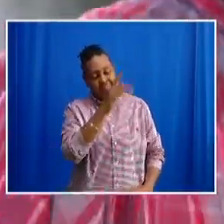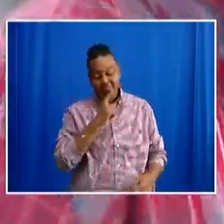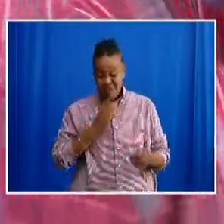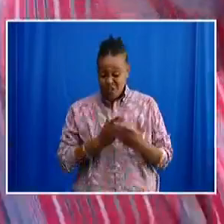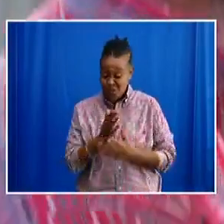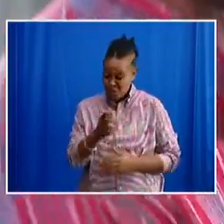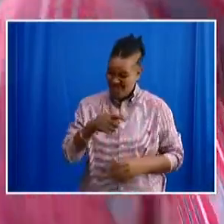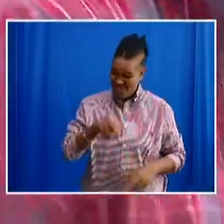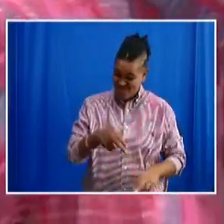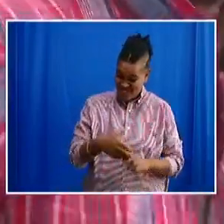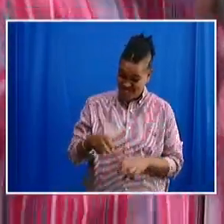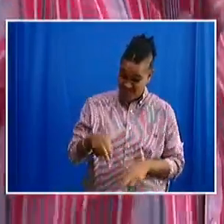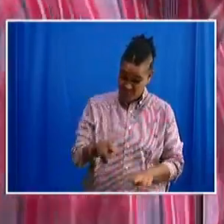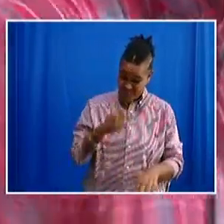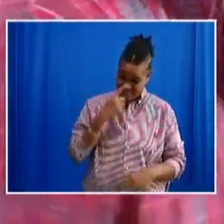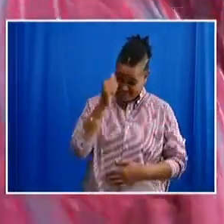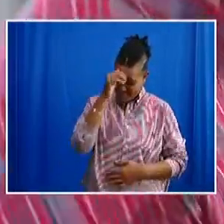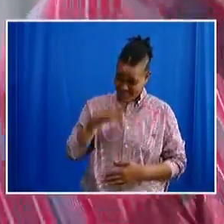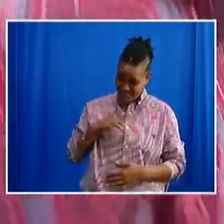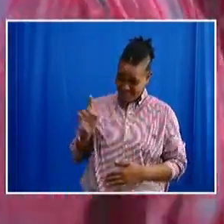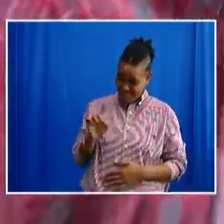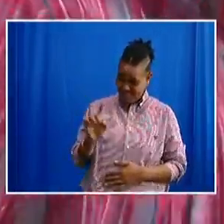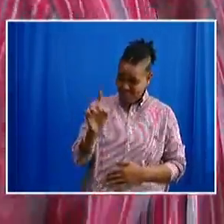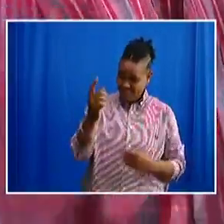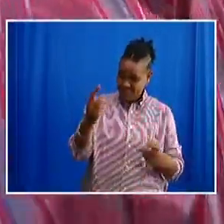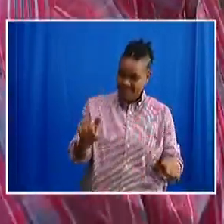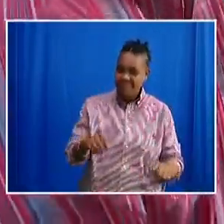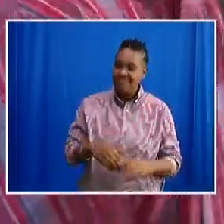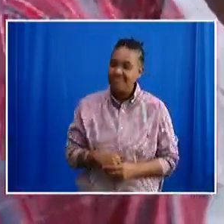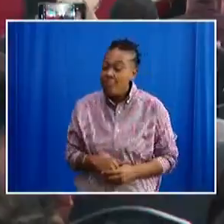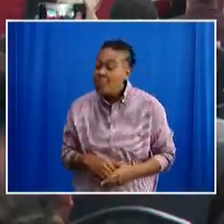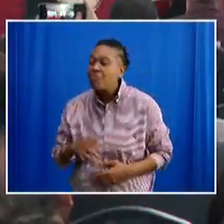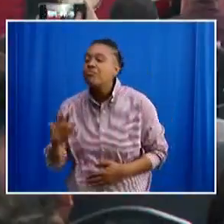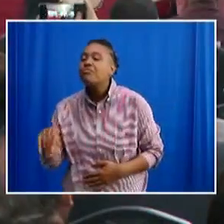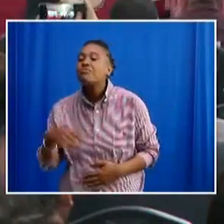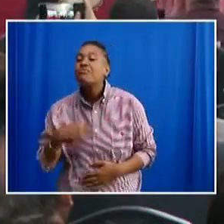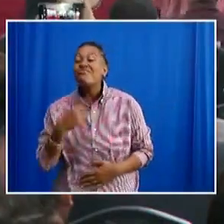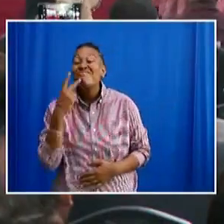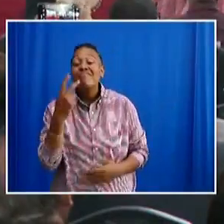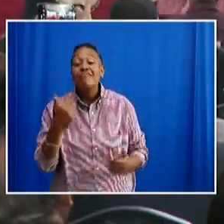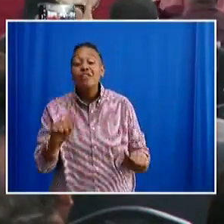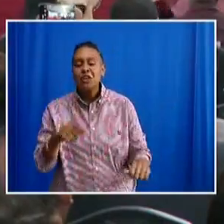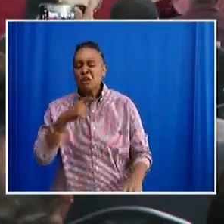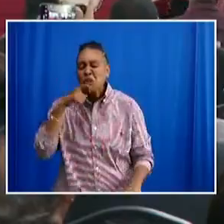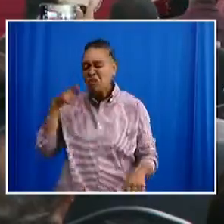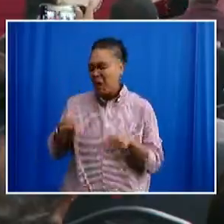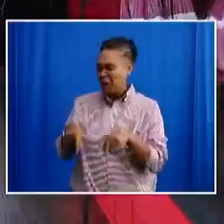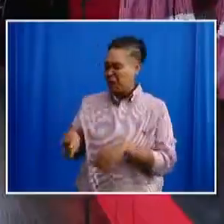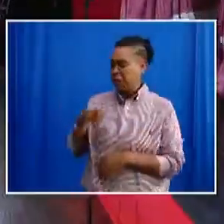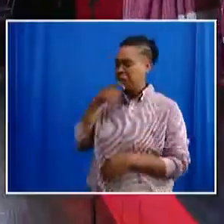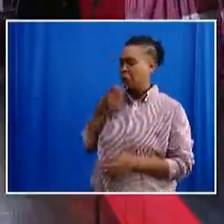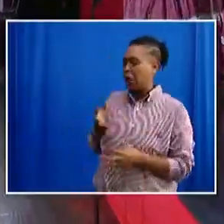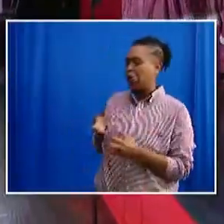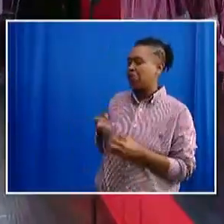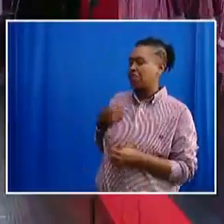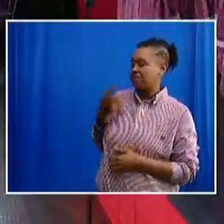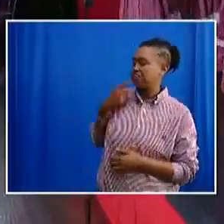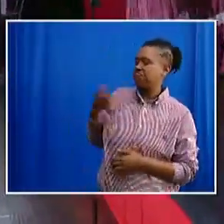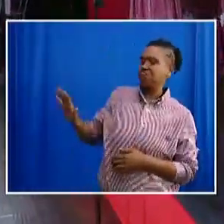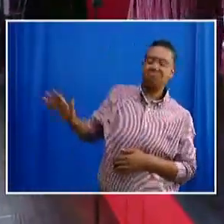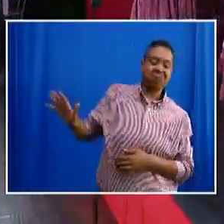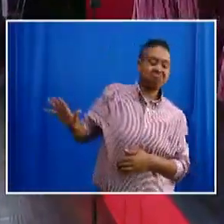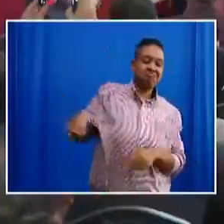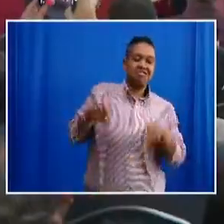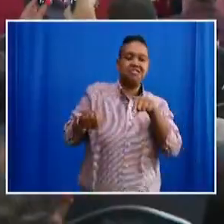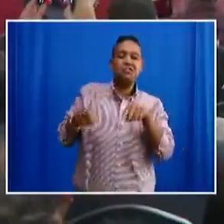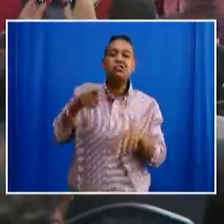Right through the rocky road to sing Charlie Molly call you. Them dry foot gal, we no chat to them. Sing Charlie Molly